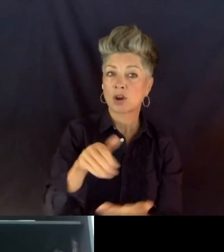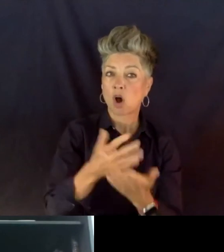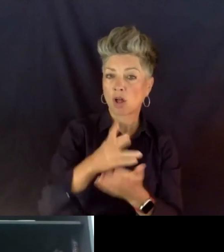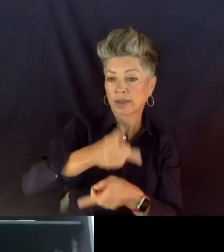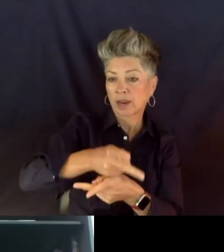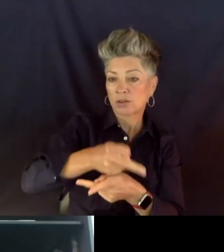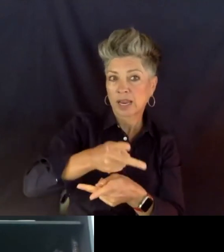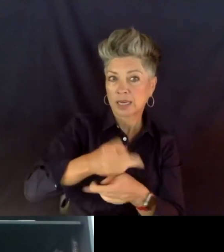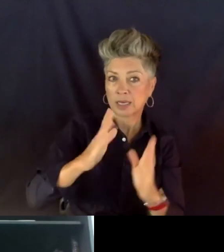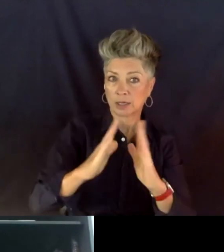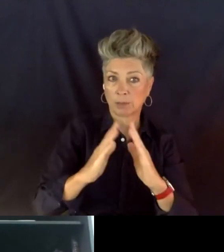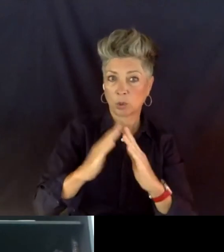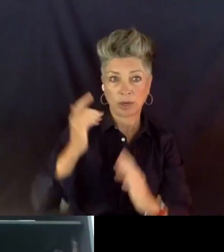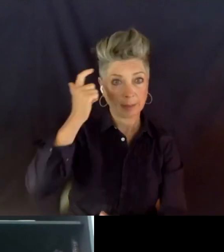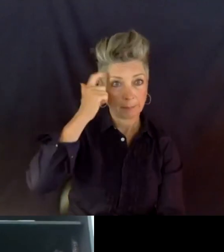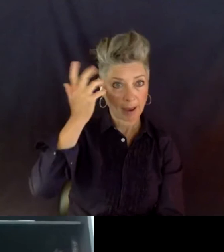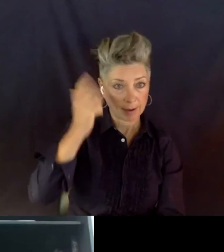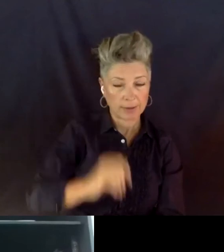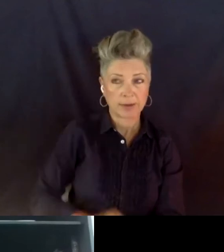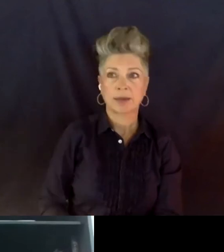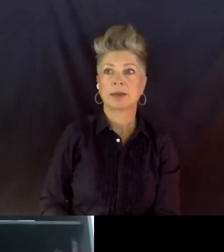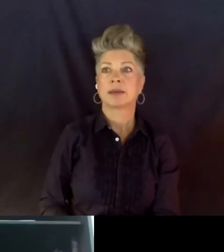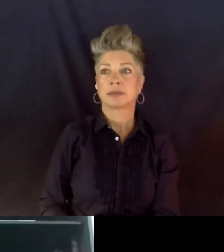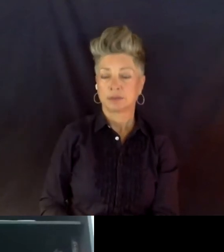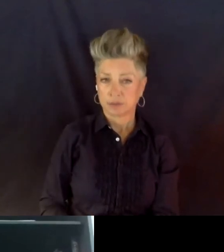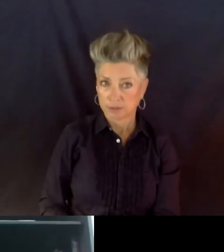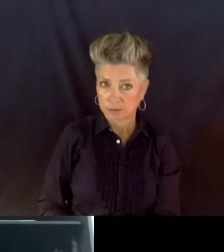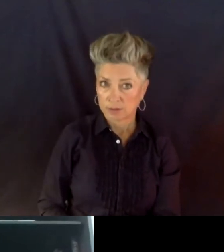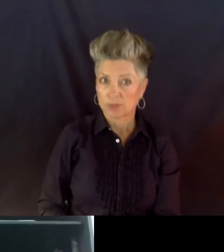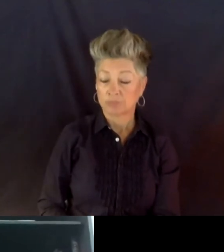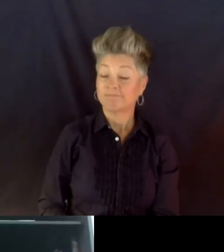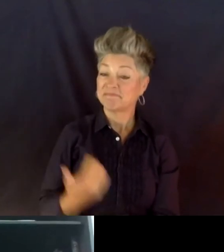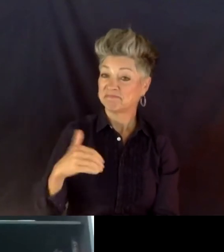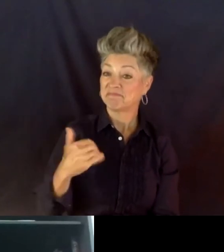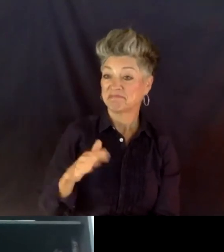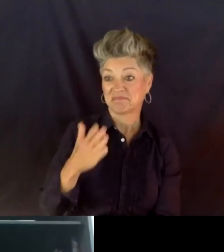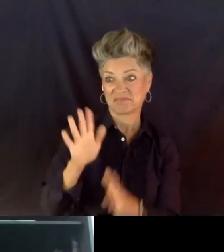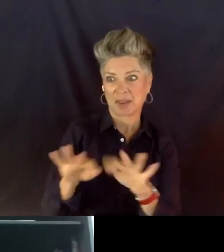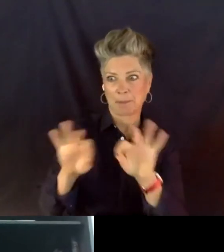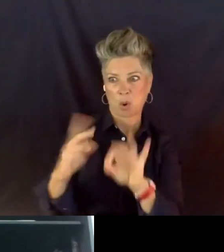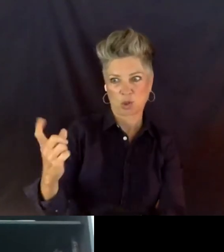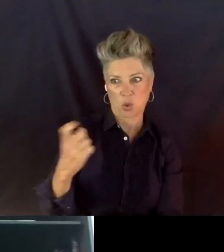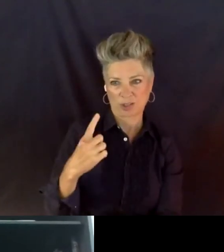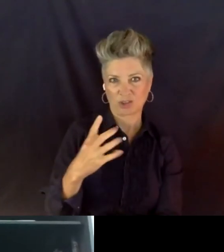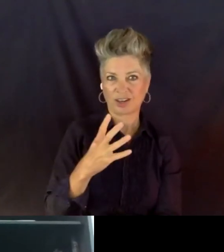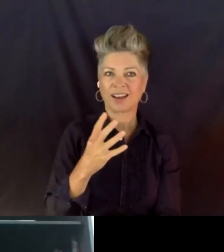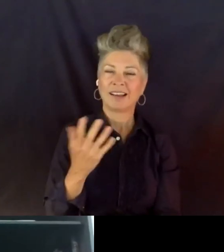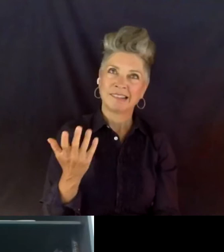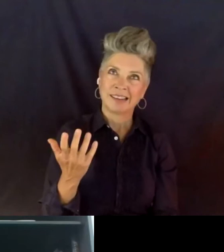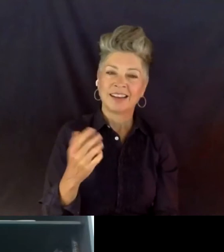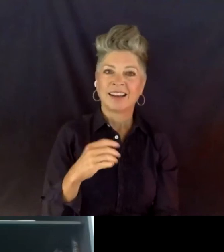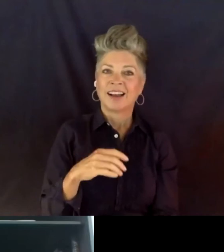community in mind. So I would say that this is a very important question. And actually, I didn't have the time, but